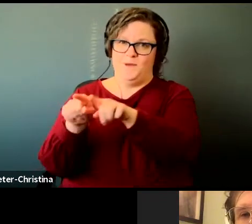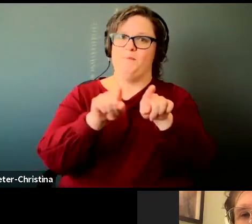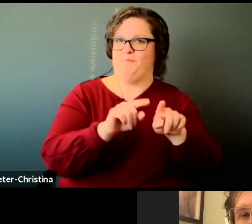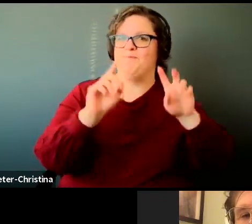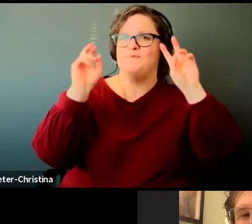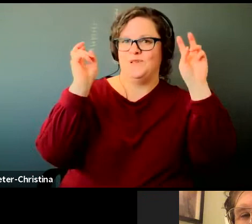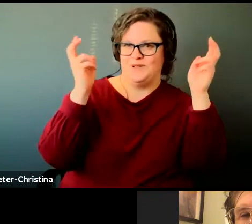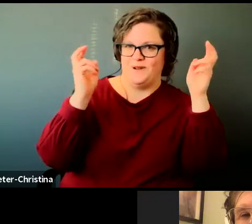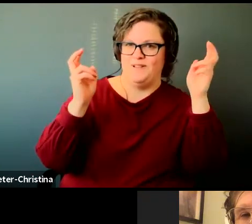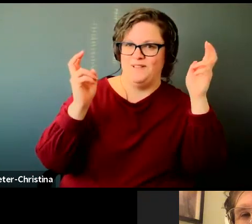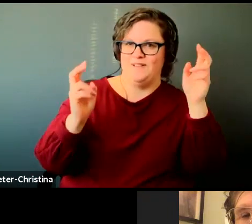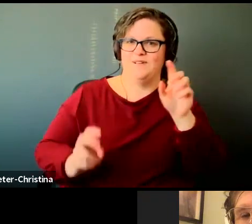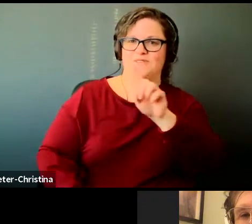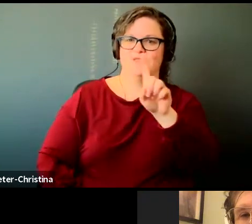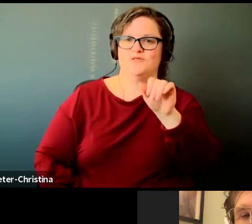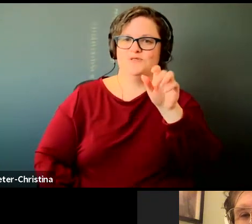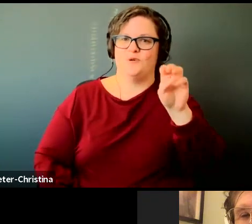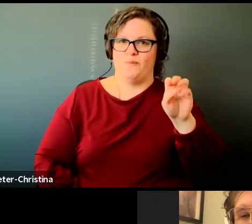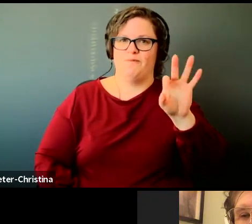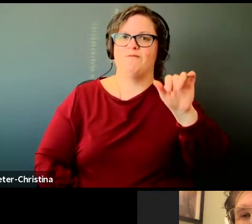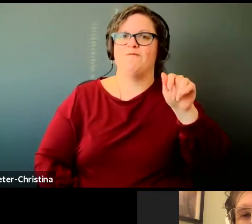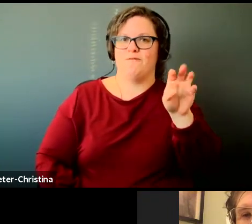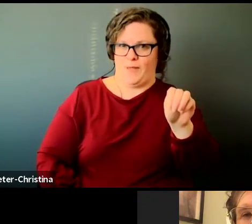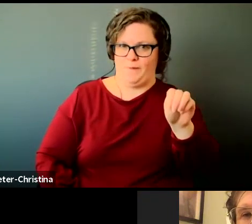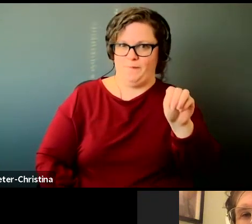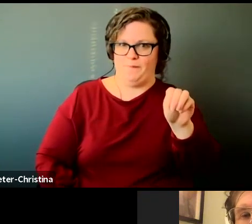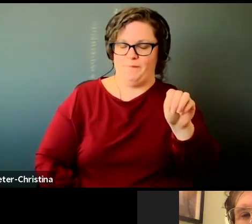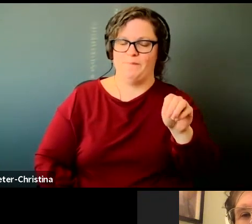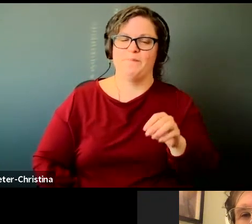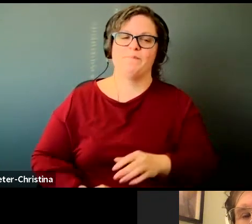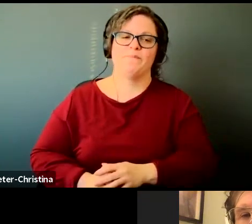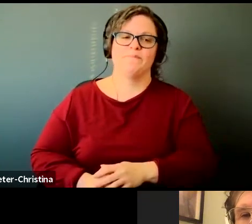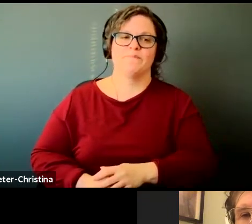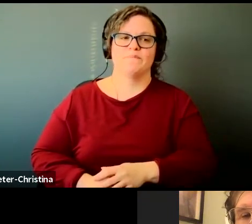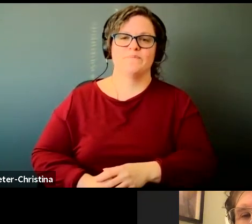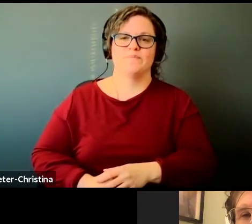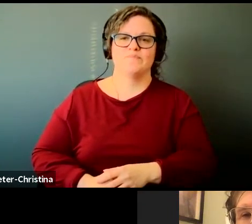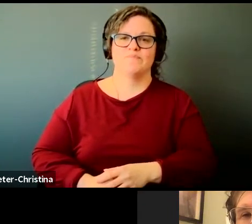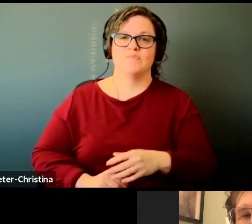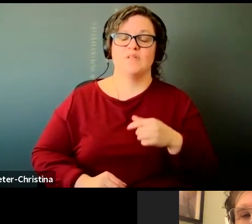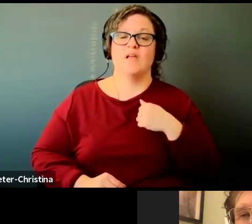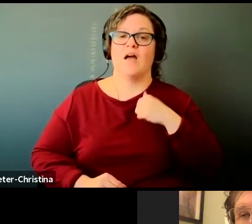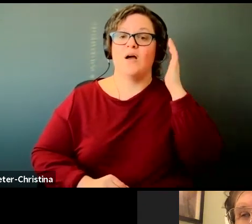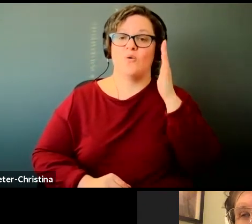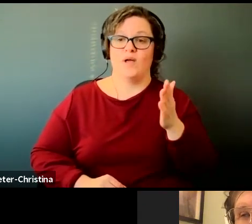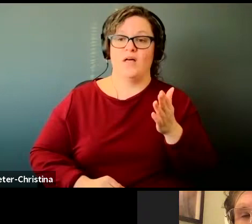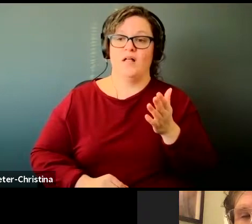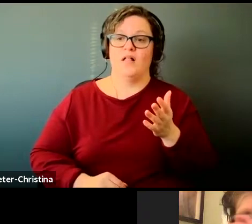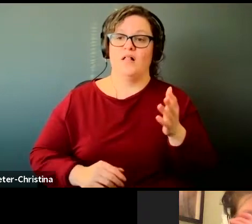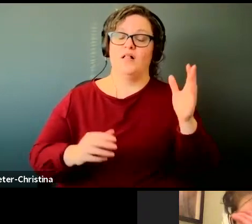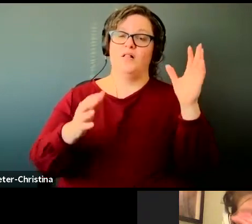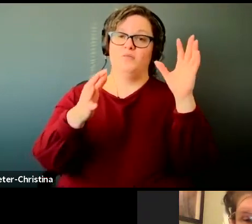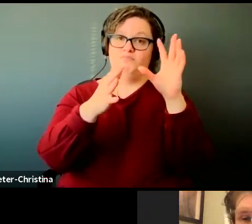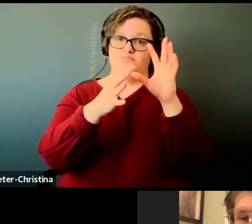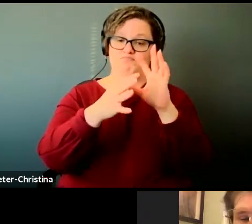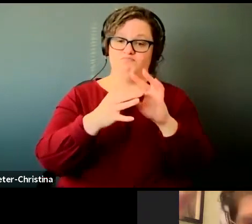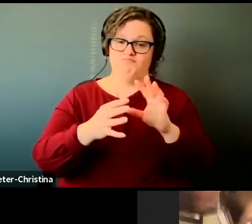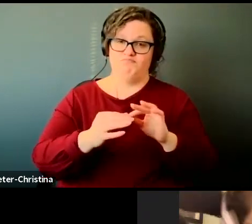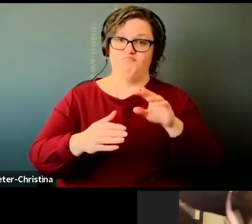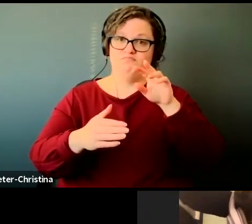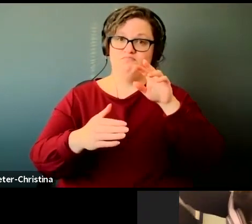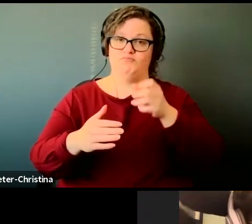where the title Zomfam comes from. So I'm going to be reading the piece Zomfam. And then from there, I'm going to unpack the